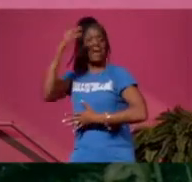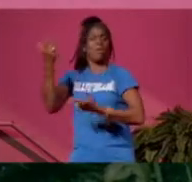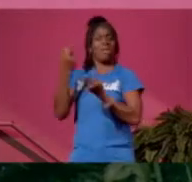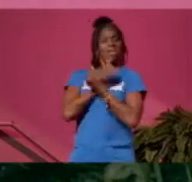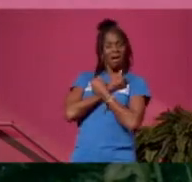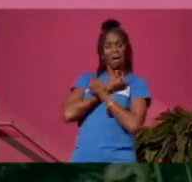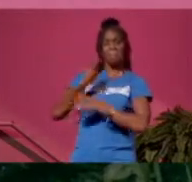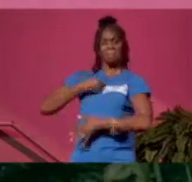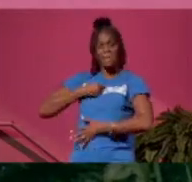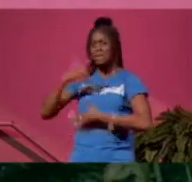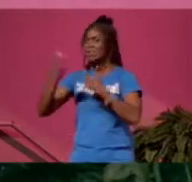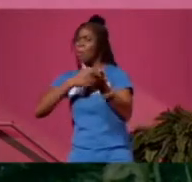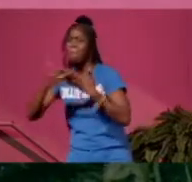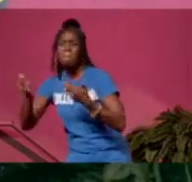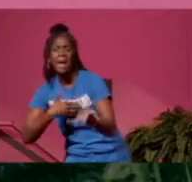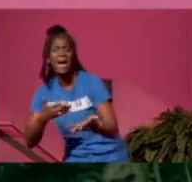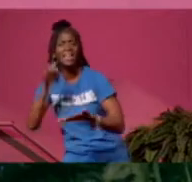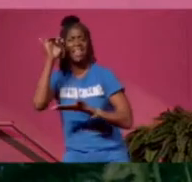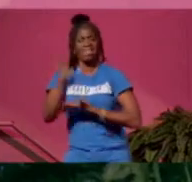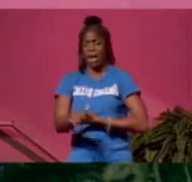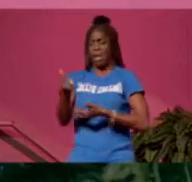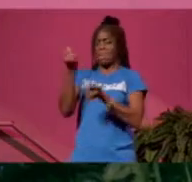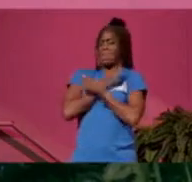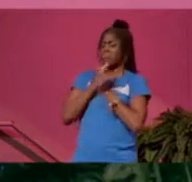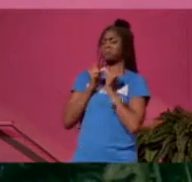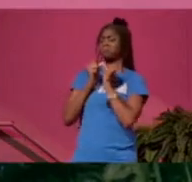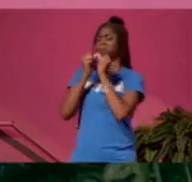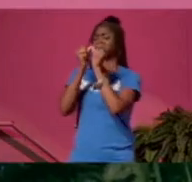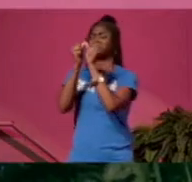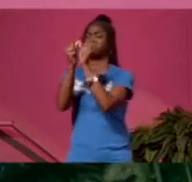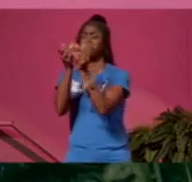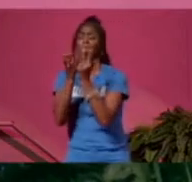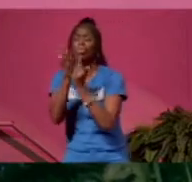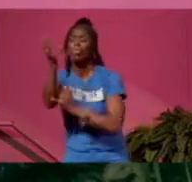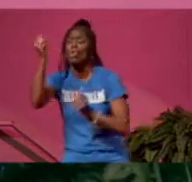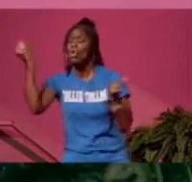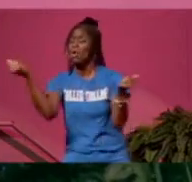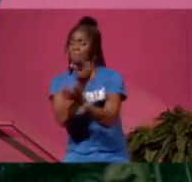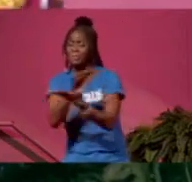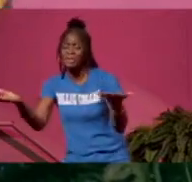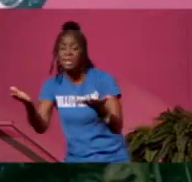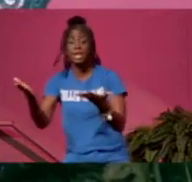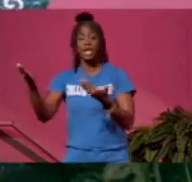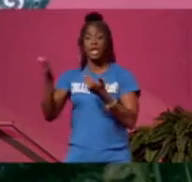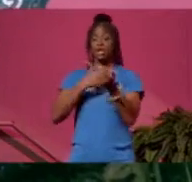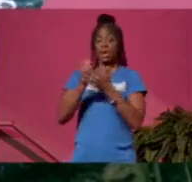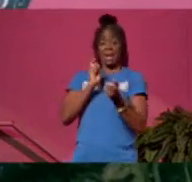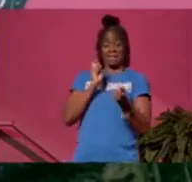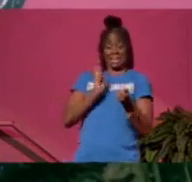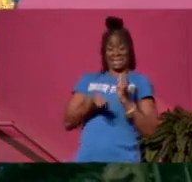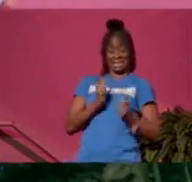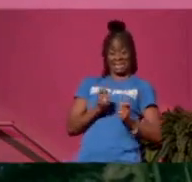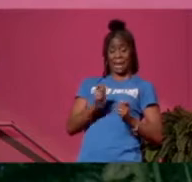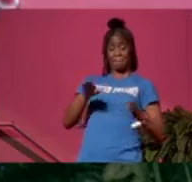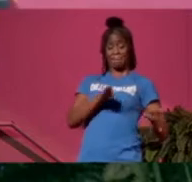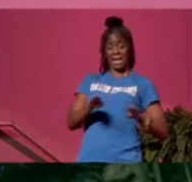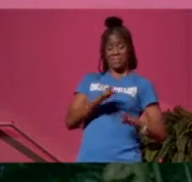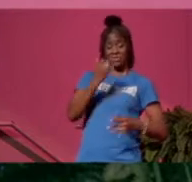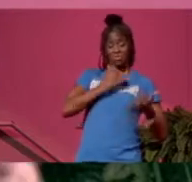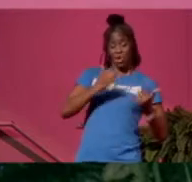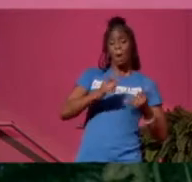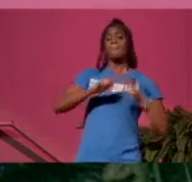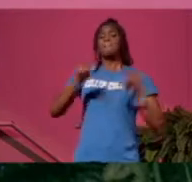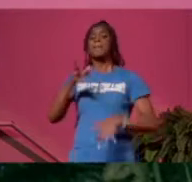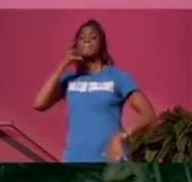about unmerited love, unmerited favor. You might see a change in the way that they behave. If they know that